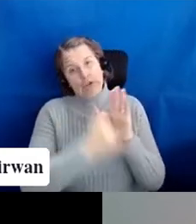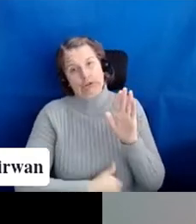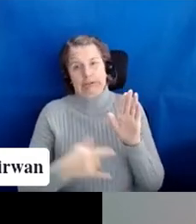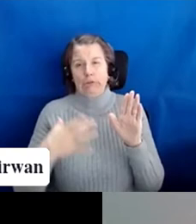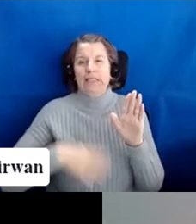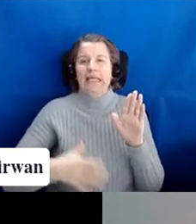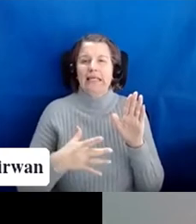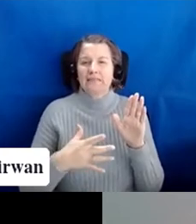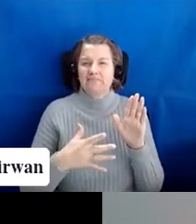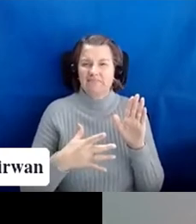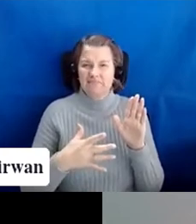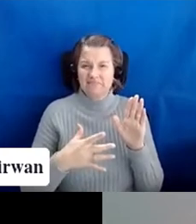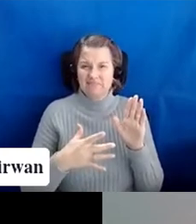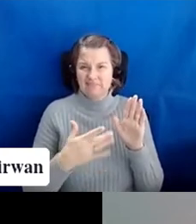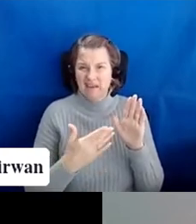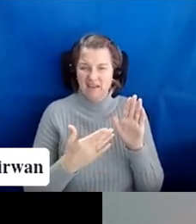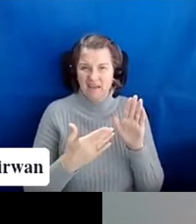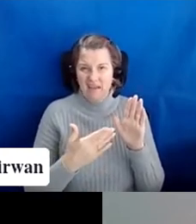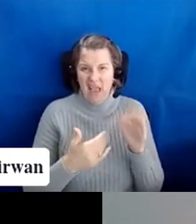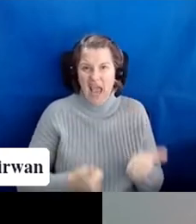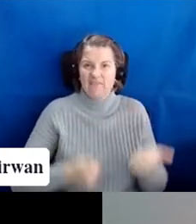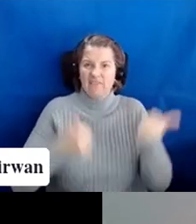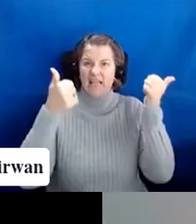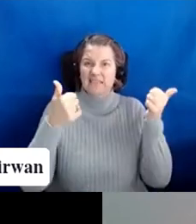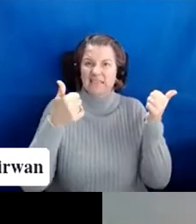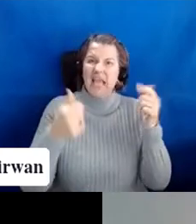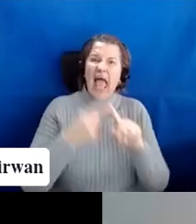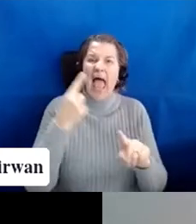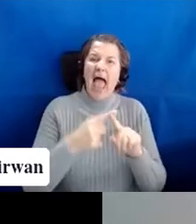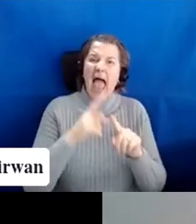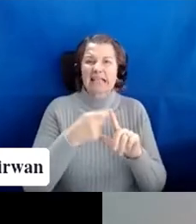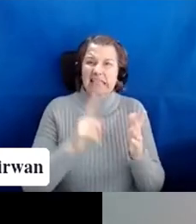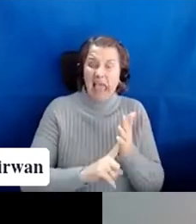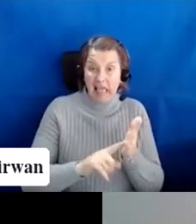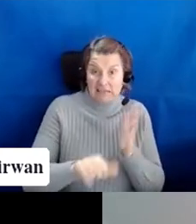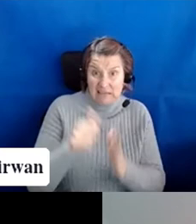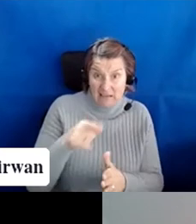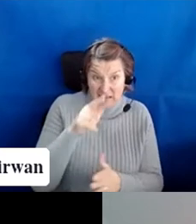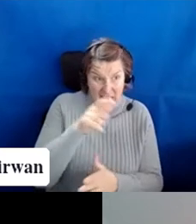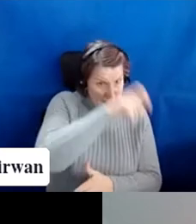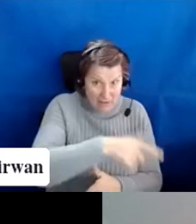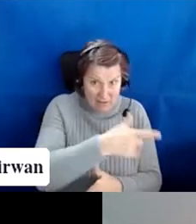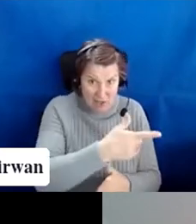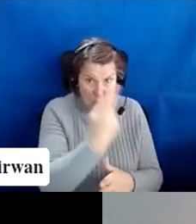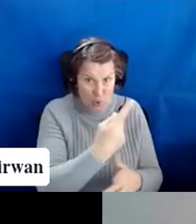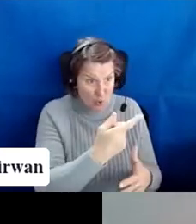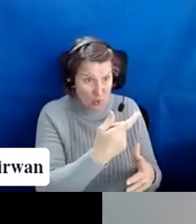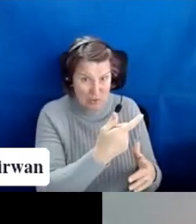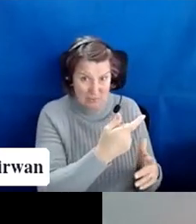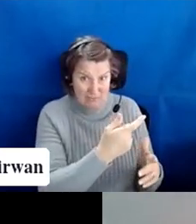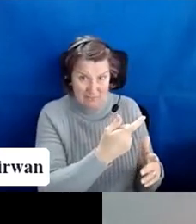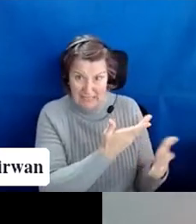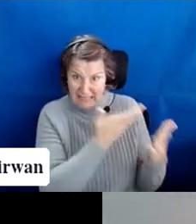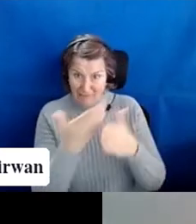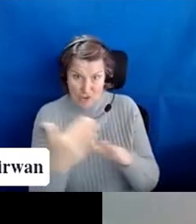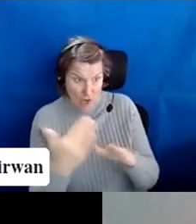skills. And I'm thinking, well, does the person hiring even have advanced Excel skills? What are advanced Excel skills? You just need to know